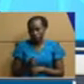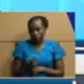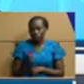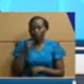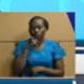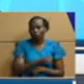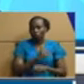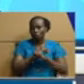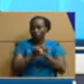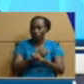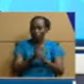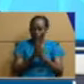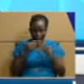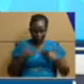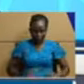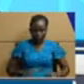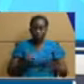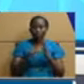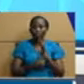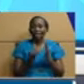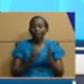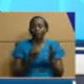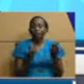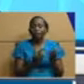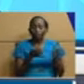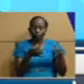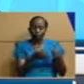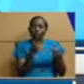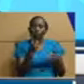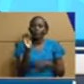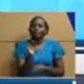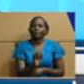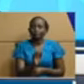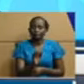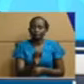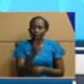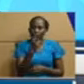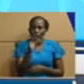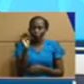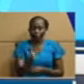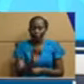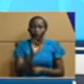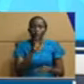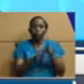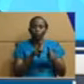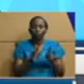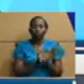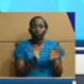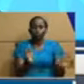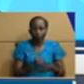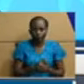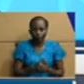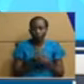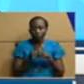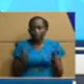security and health insurance covers only 2% of the Ugandan population respectively, while